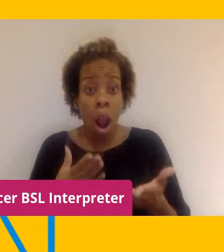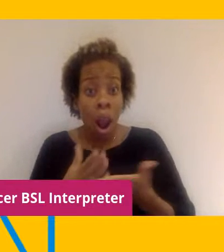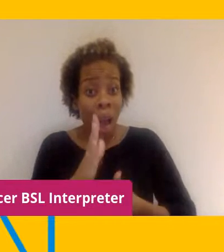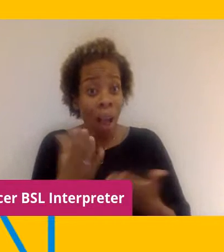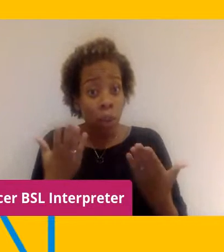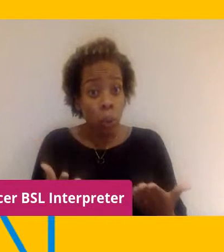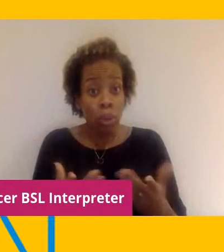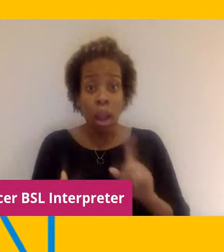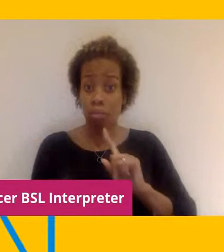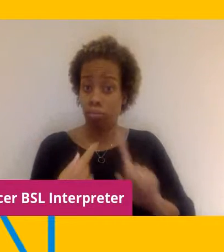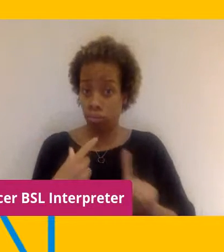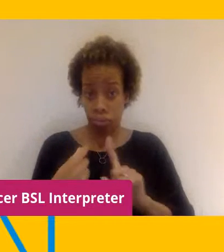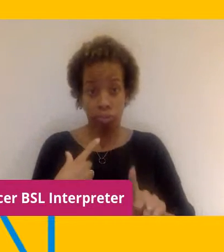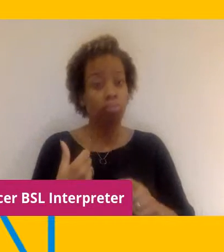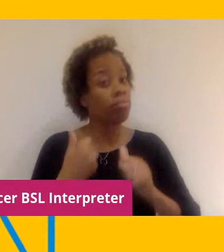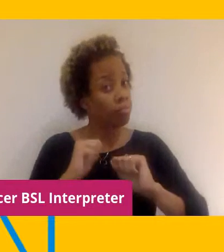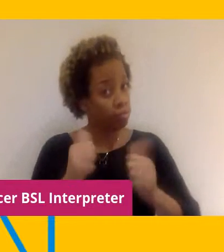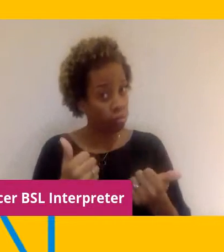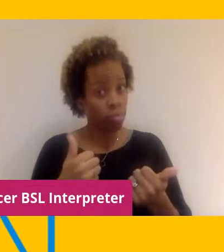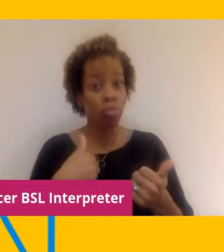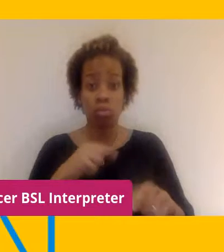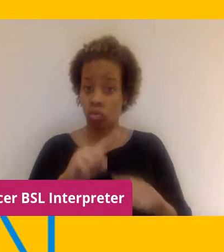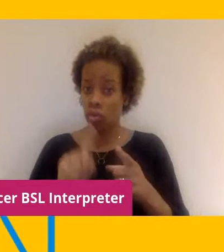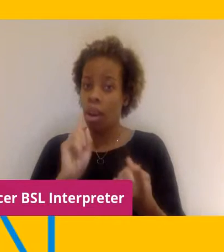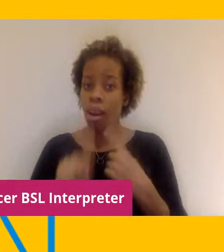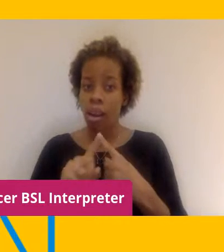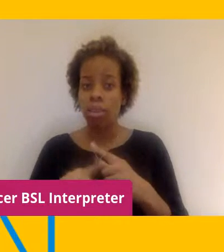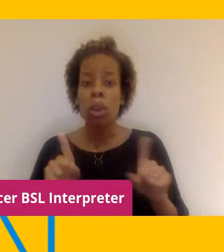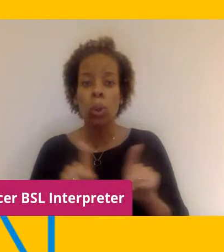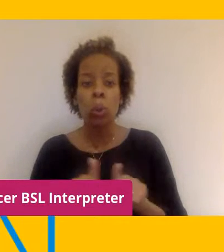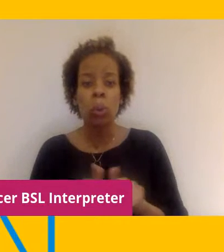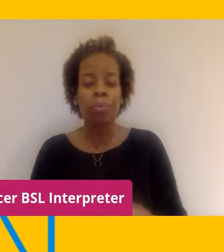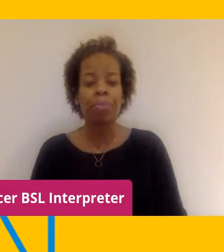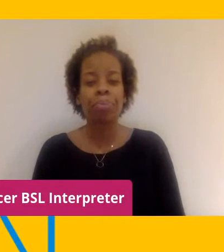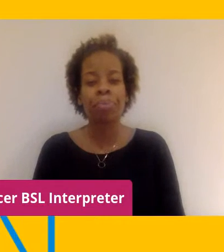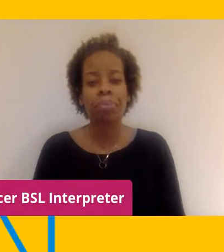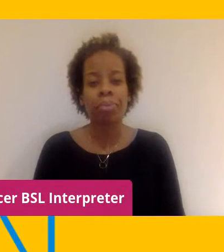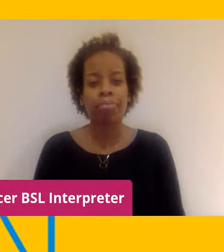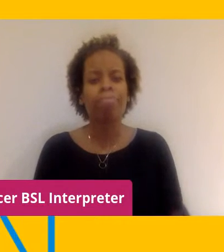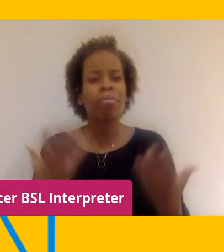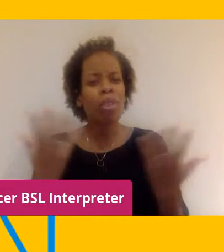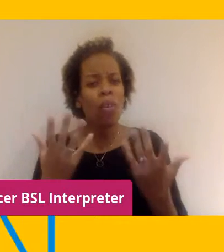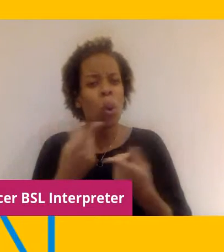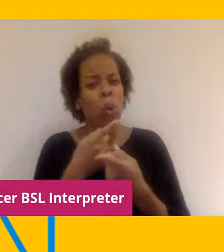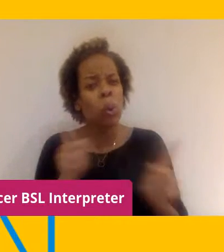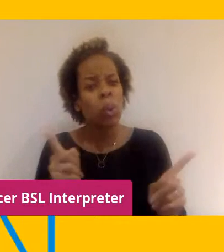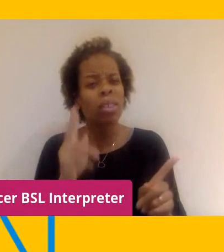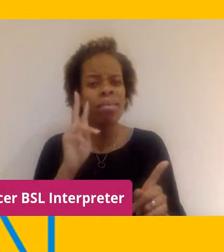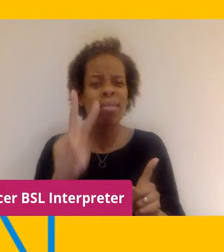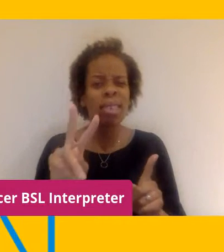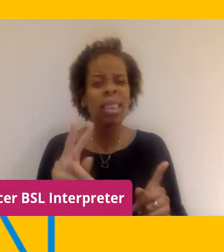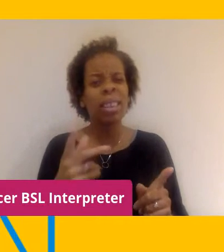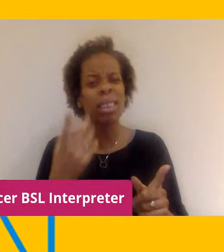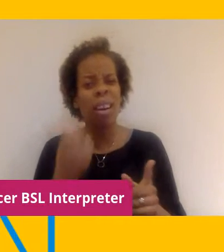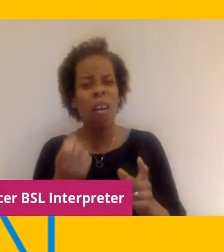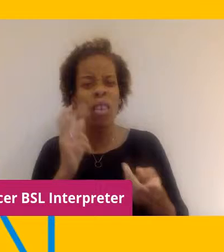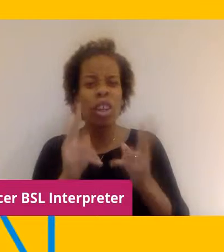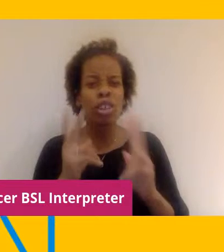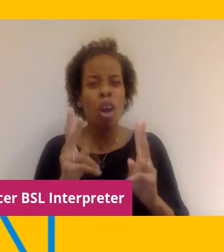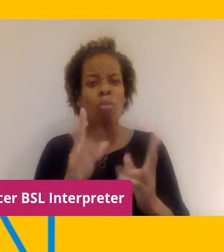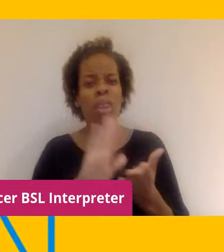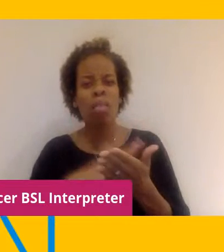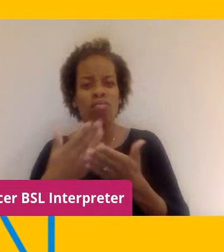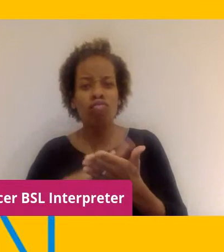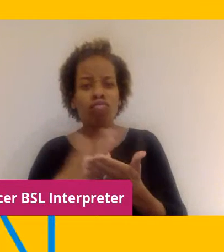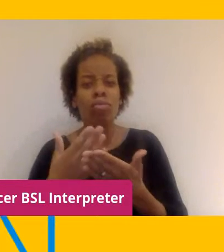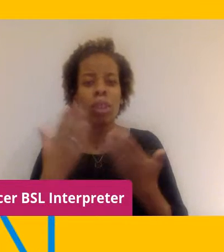able to answer towards the end too. So first of all, you'll be able to see Rebecca Spencer on the screen with me. She's our British